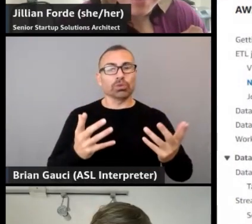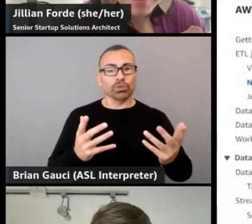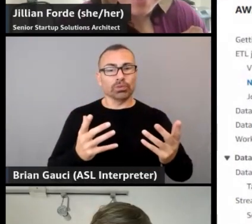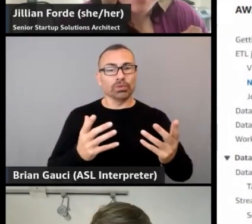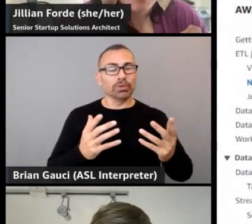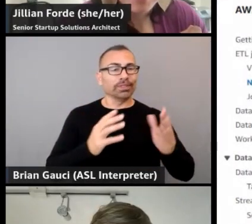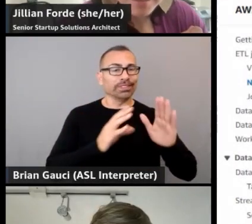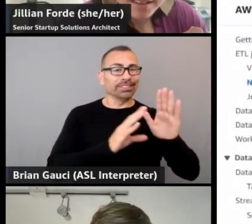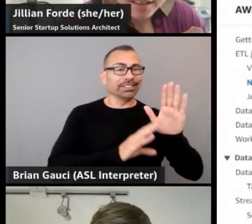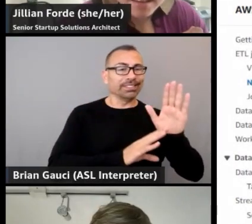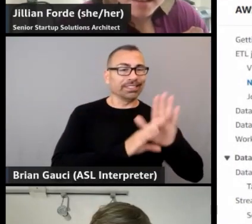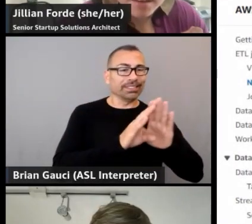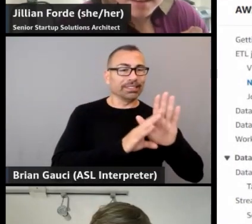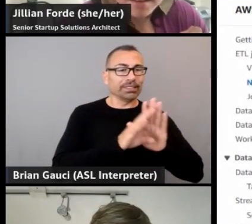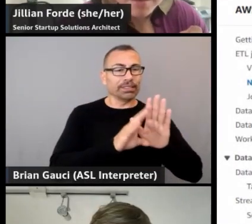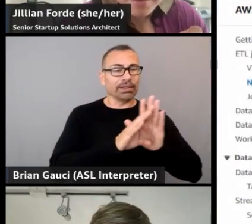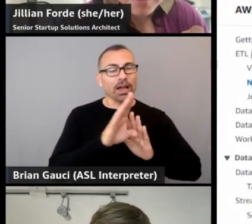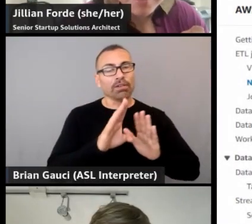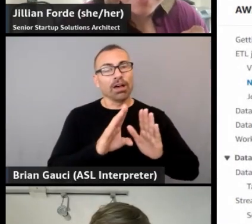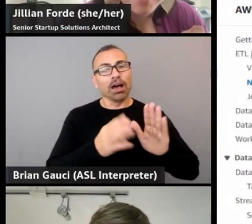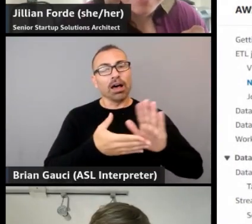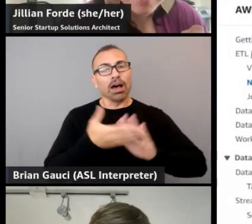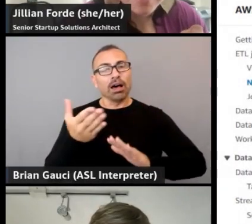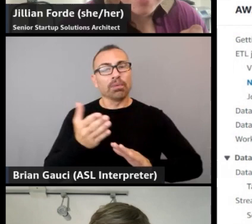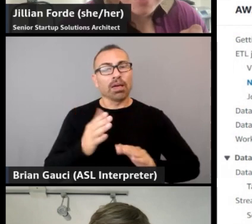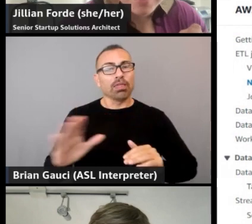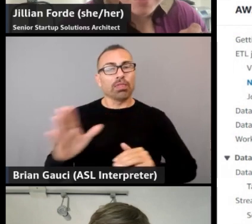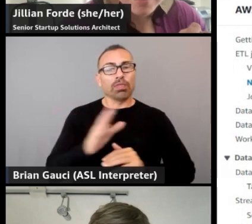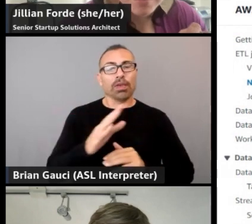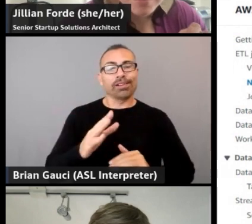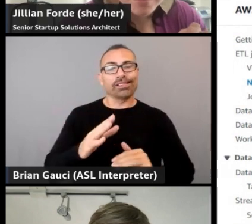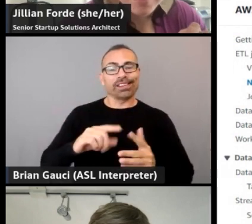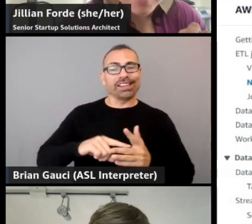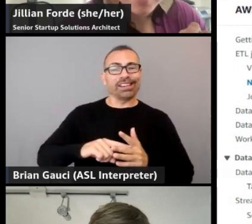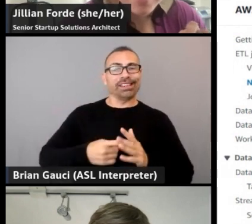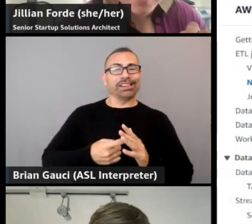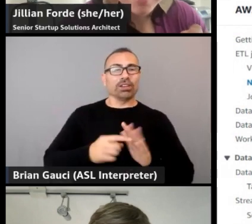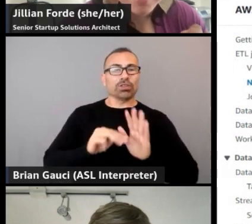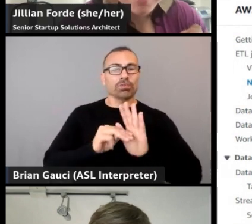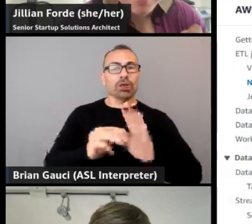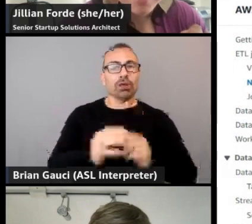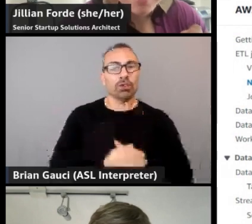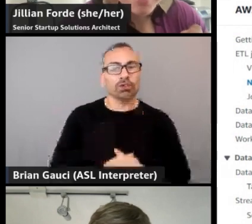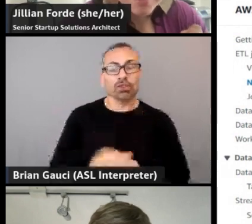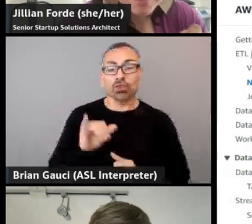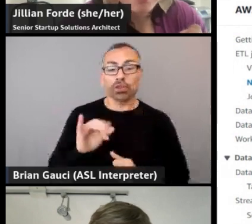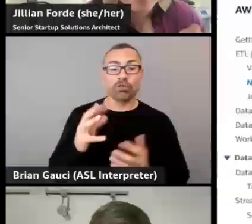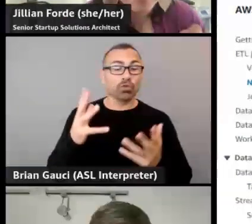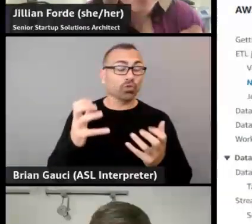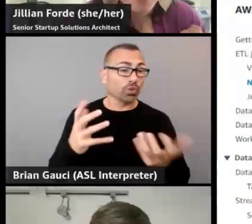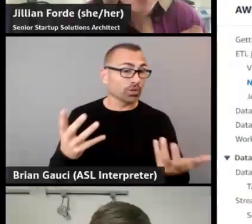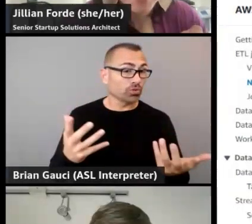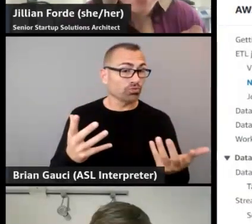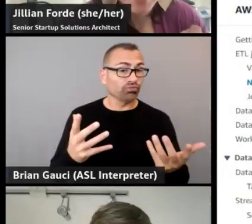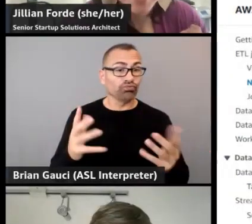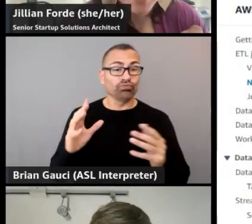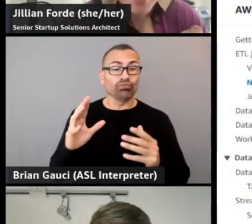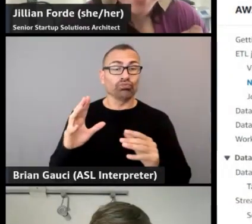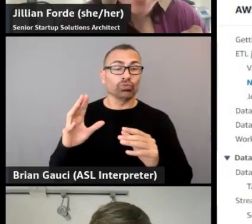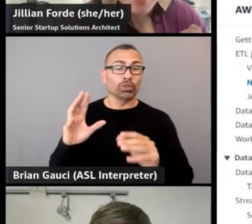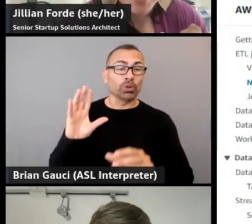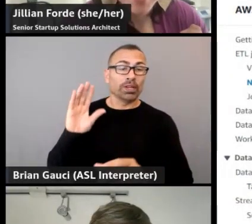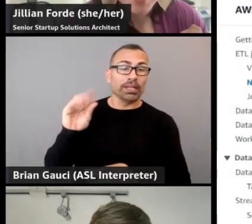additional modules. So if you want to install some of the data science or some of the work that you have